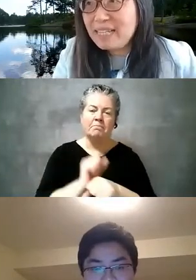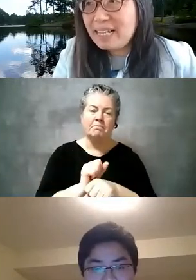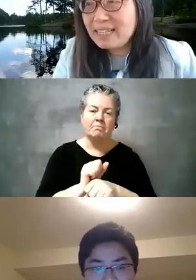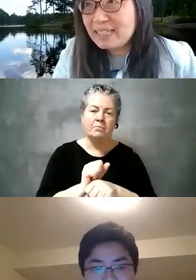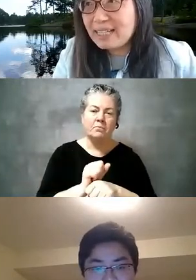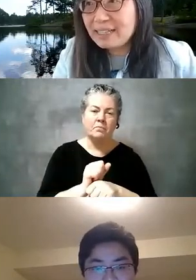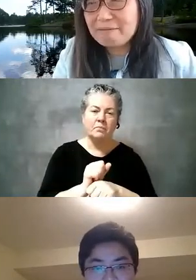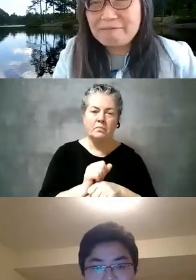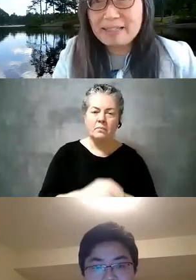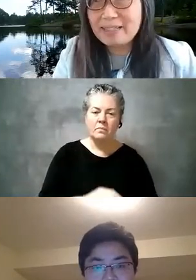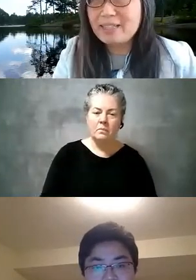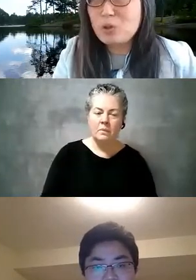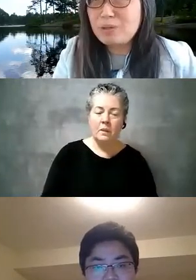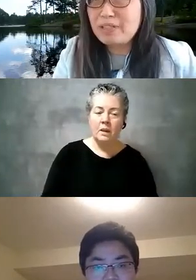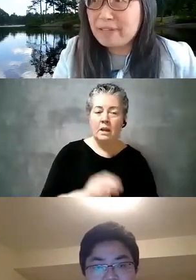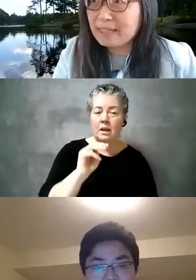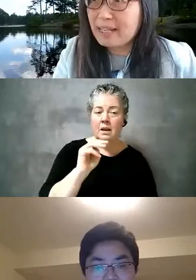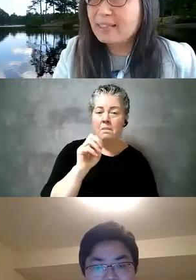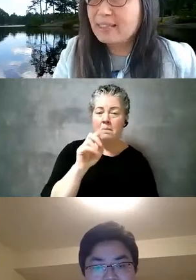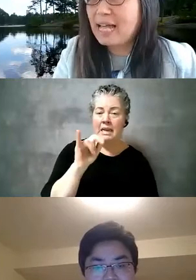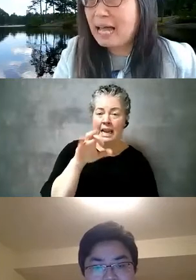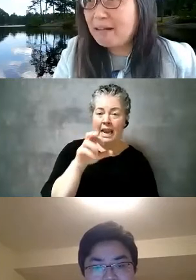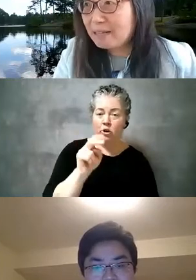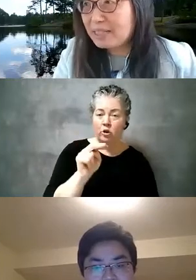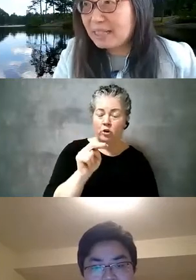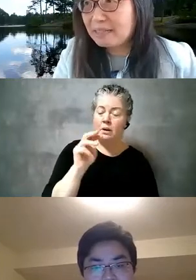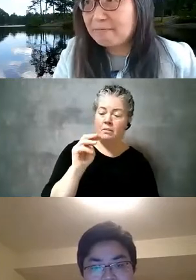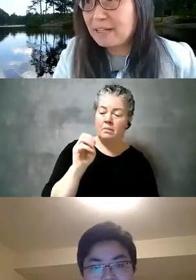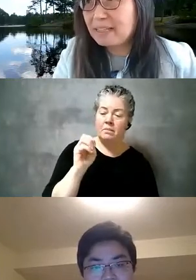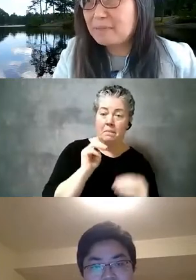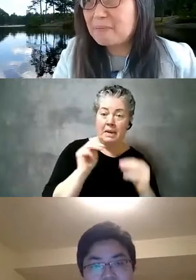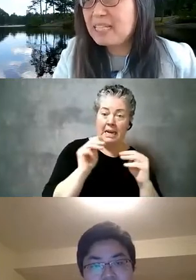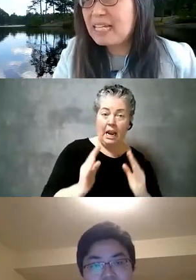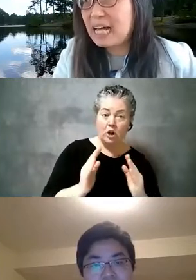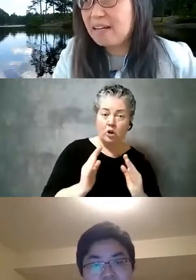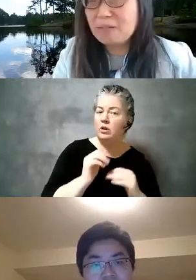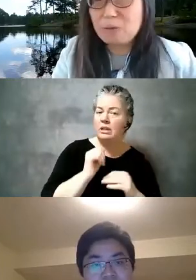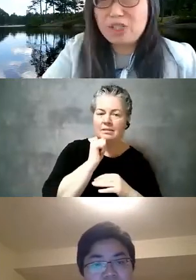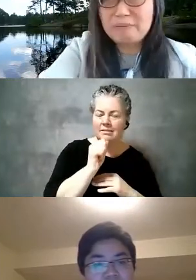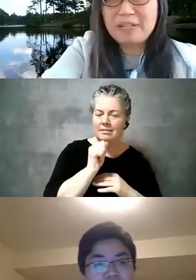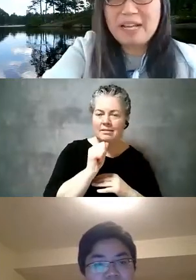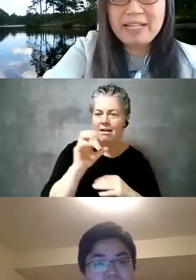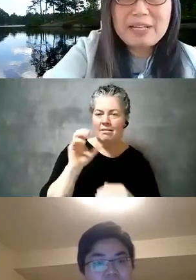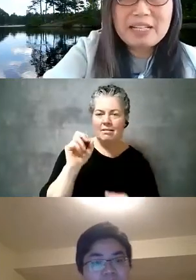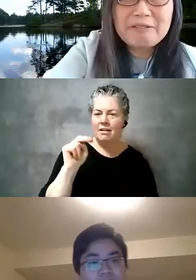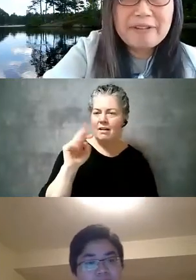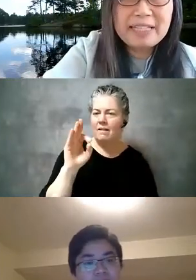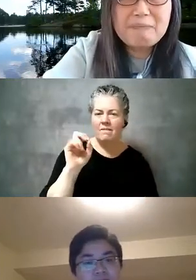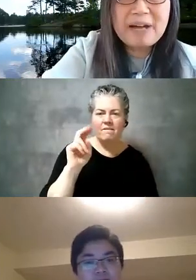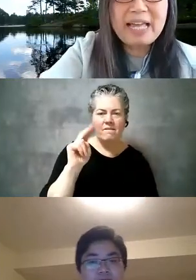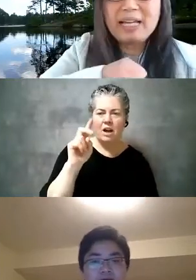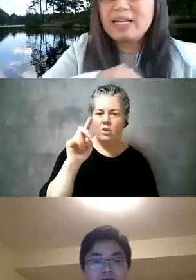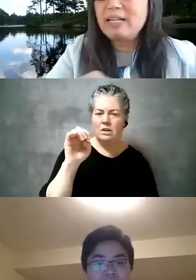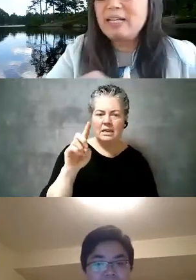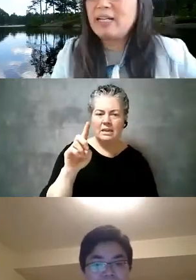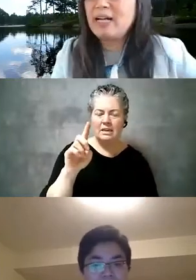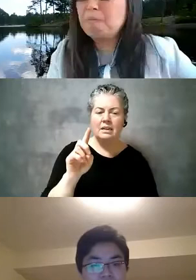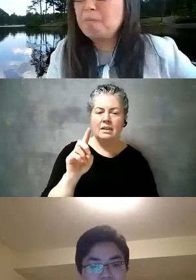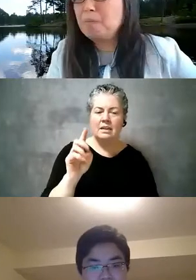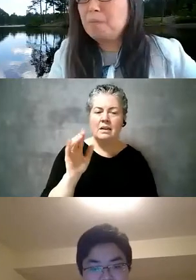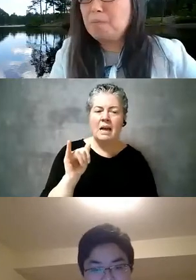the mediator is unconfounded and the treatment effect on the outcome is unconfounded. But the mediator outcome relationship can be confounded by